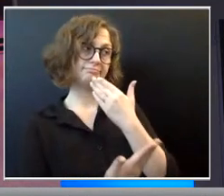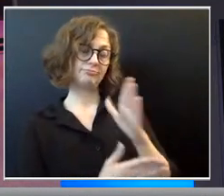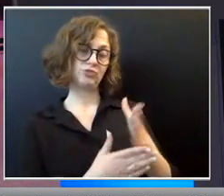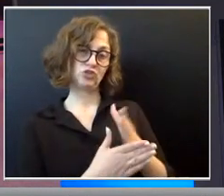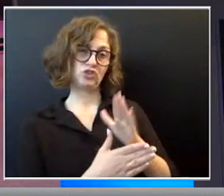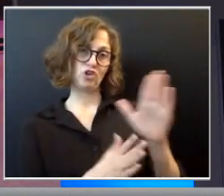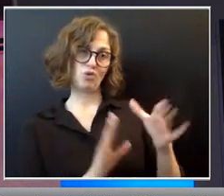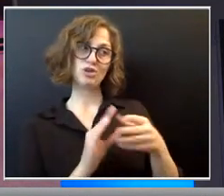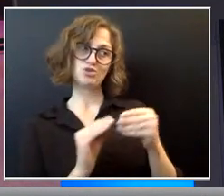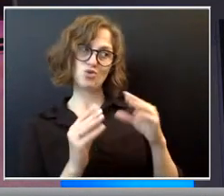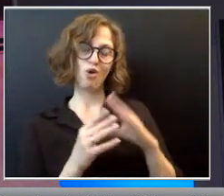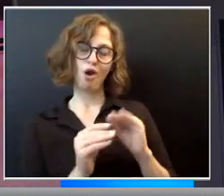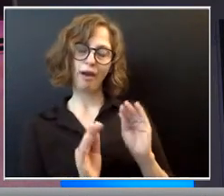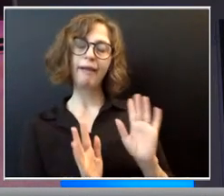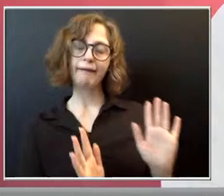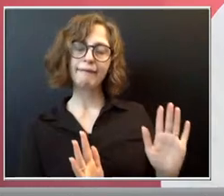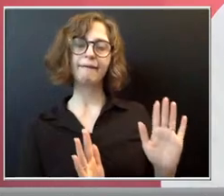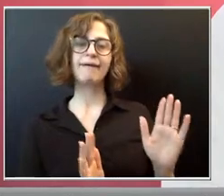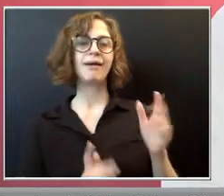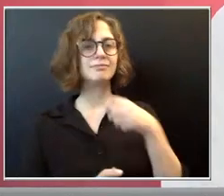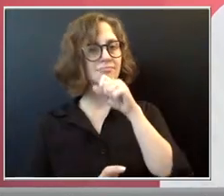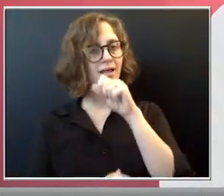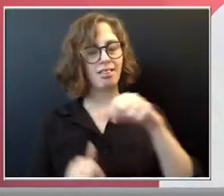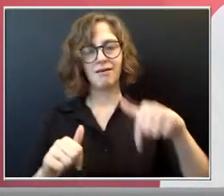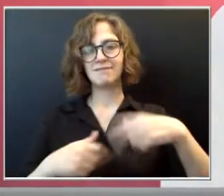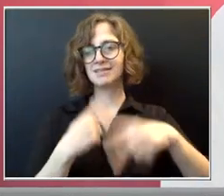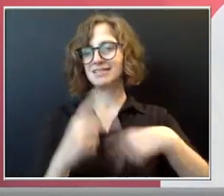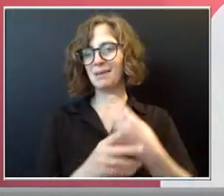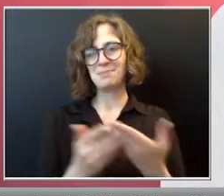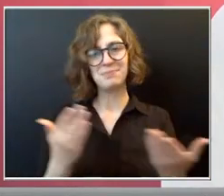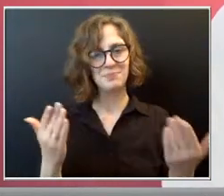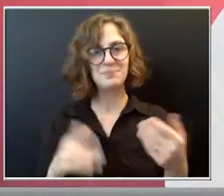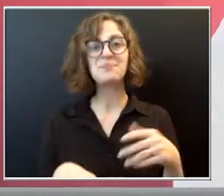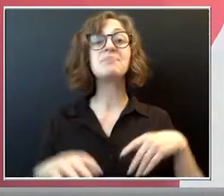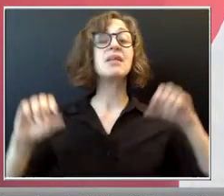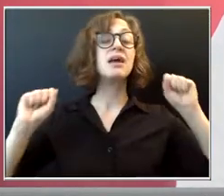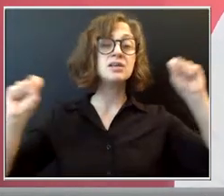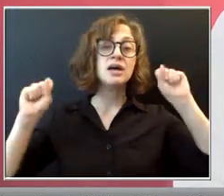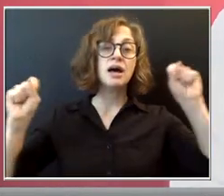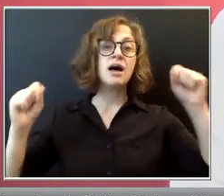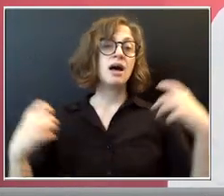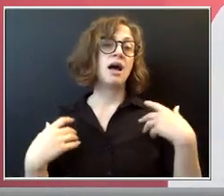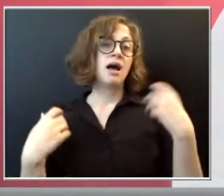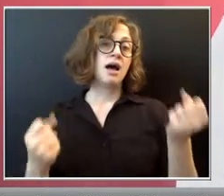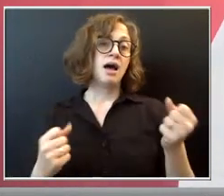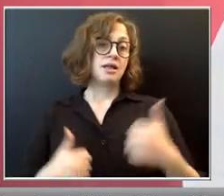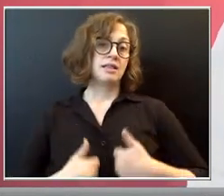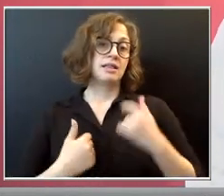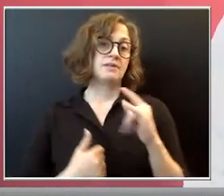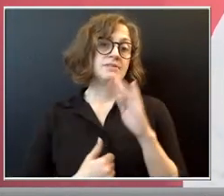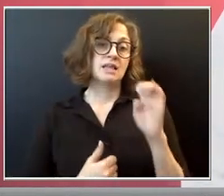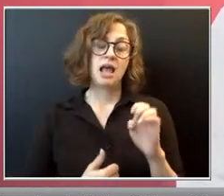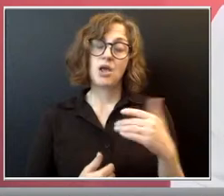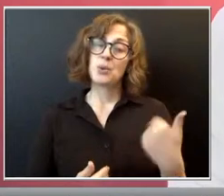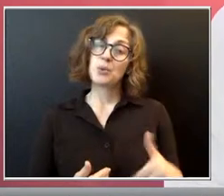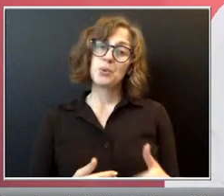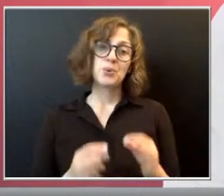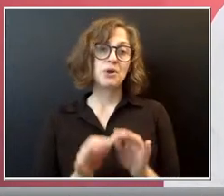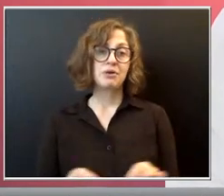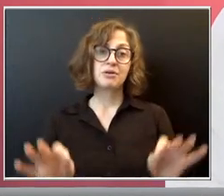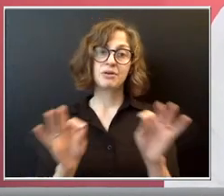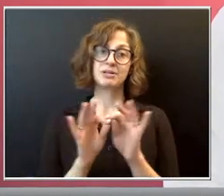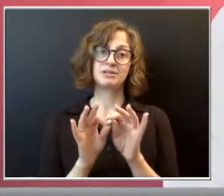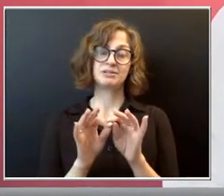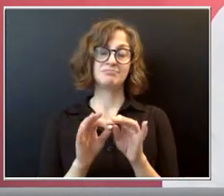just, I love this type of stuff. I think exercise and healthy lifestyle goes a long ways, and this is just a great testament to